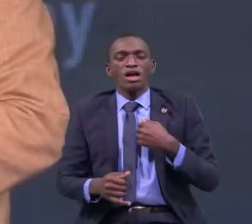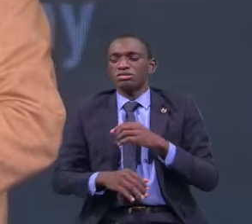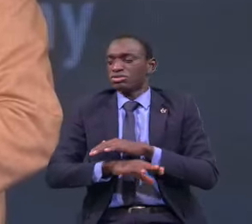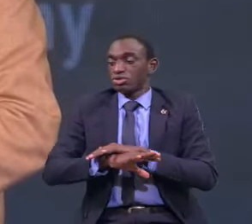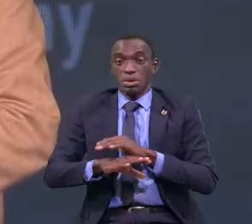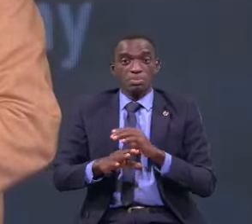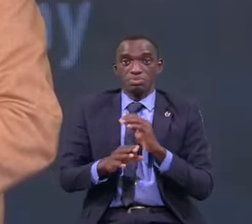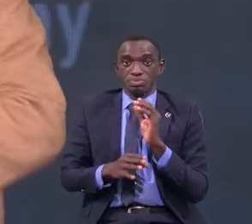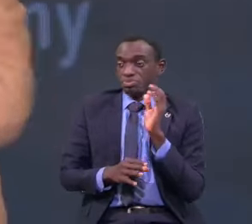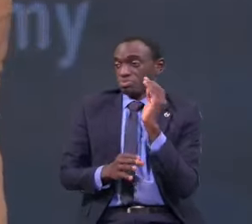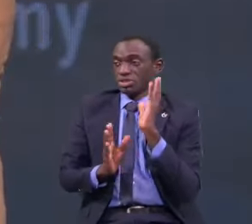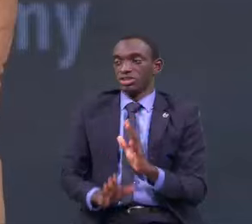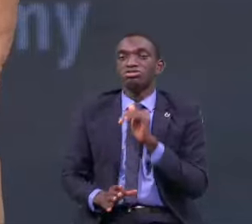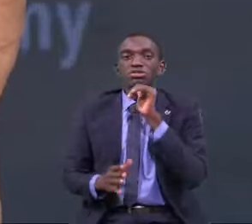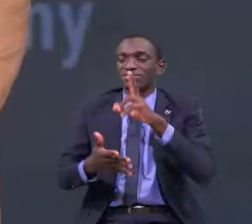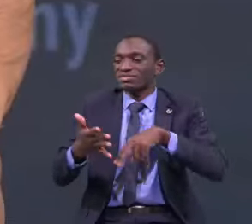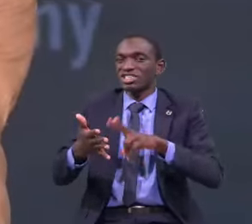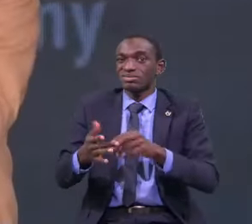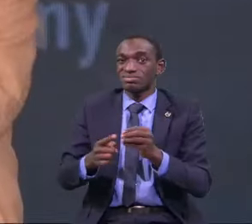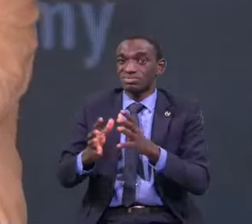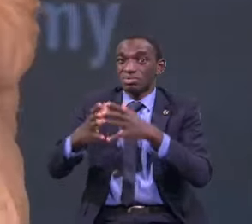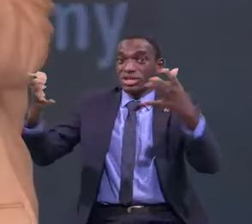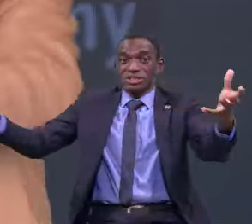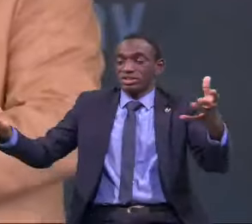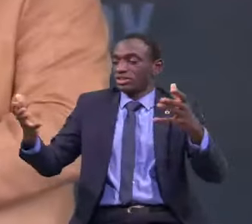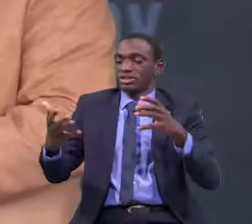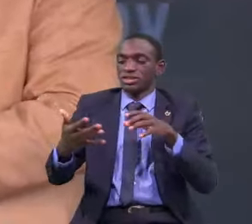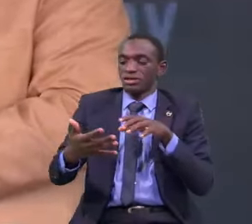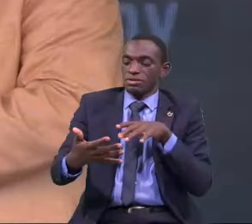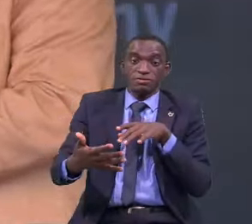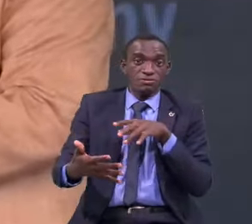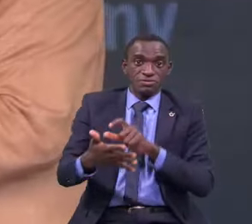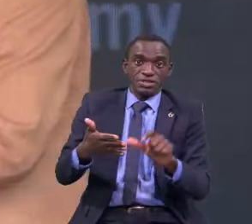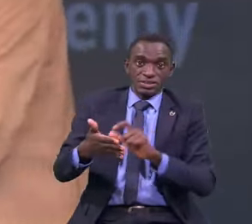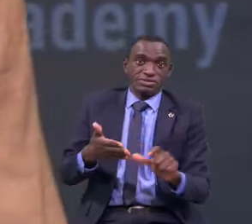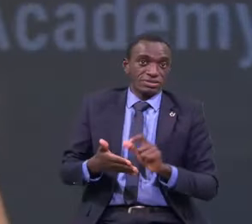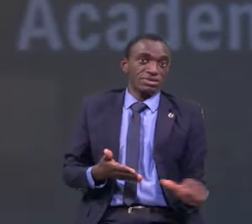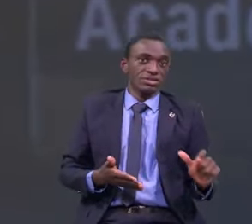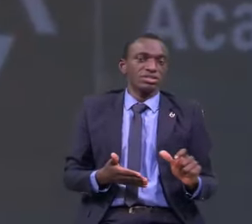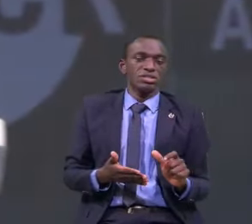scriptures. Many of the scriptures I want to read, you know them.